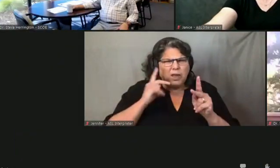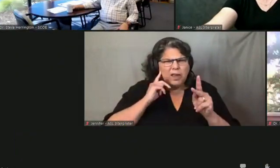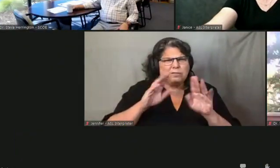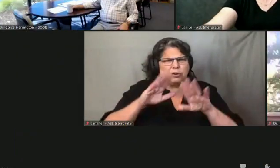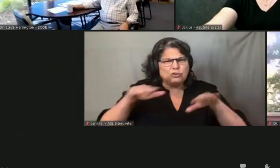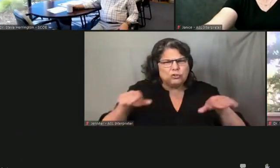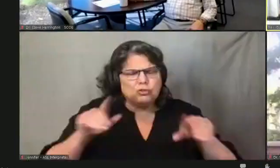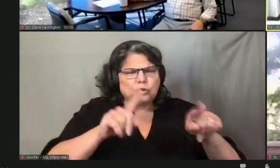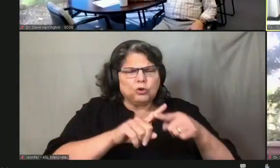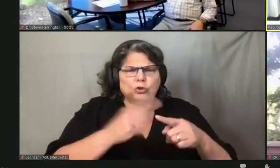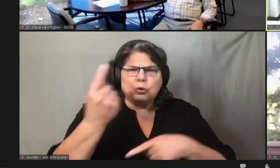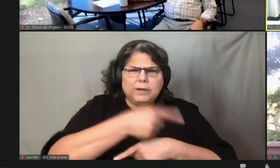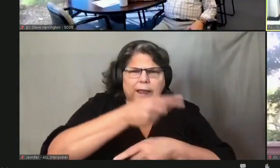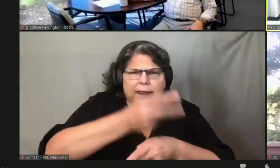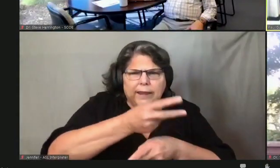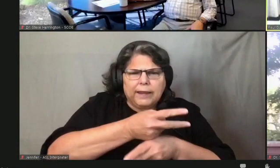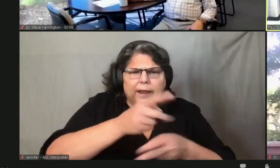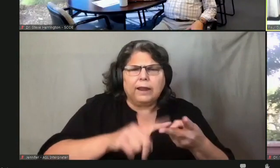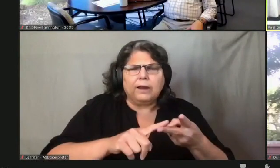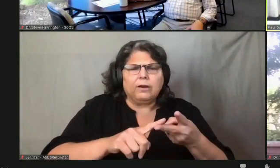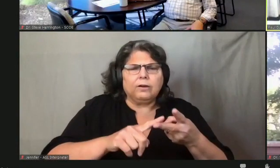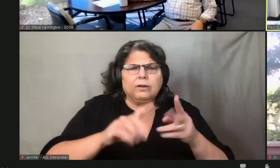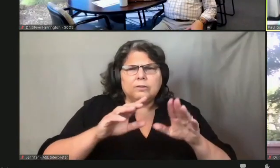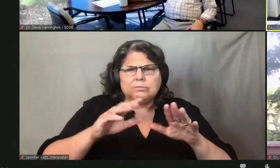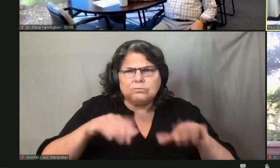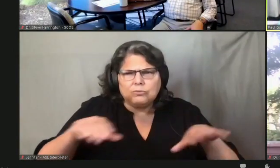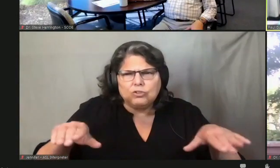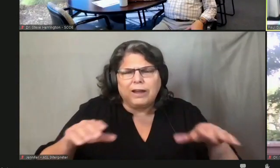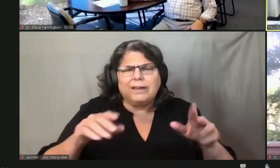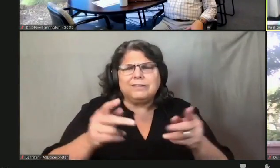childcare facilities, but not in school at this point.